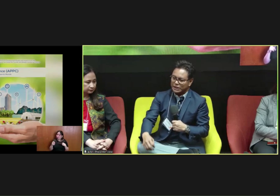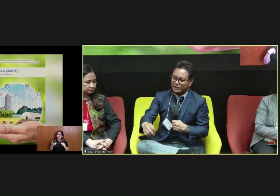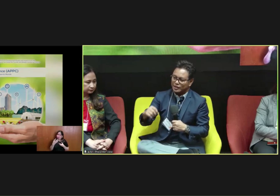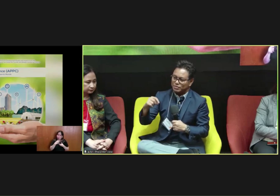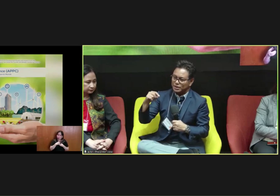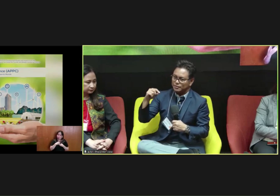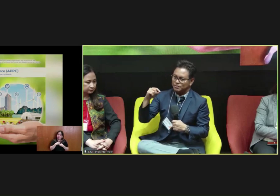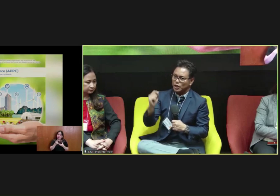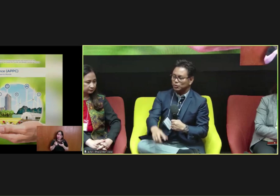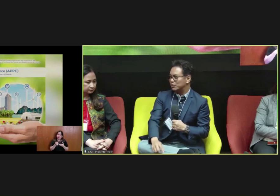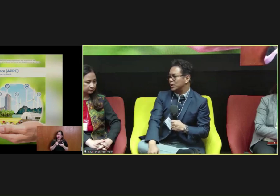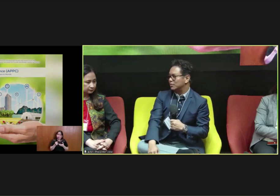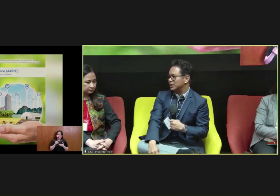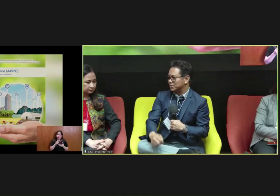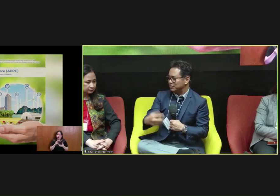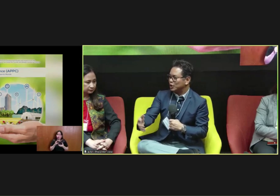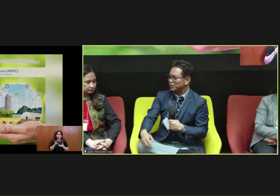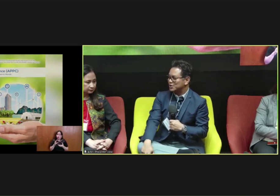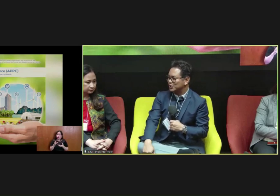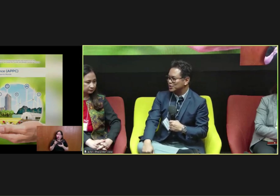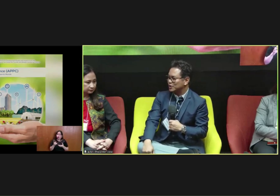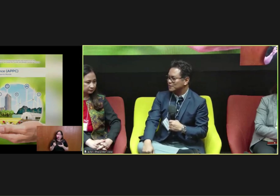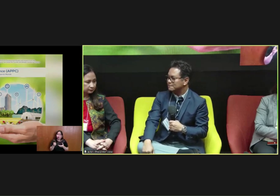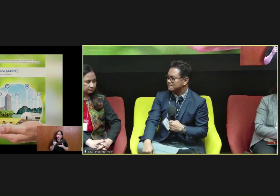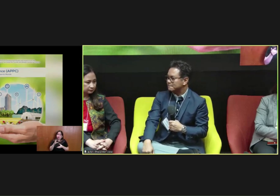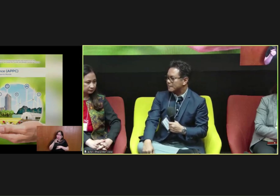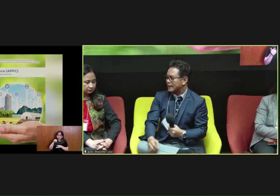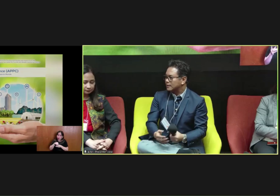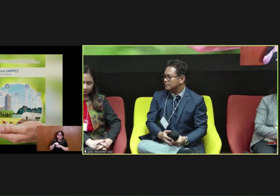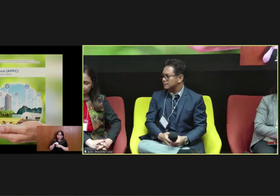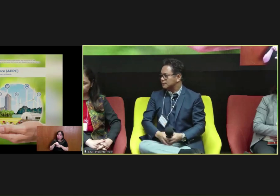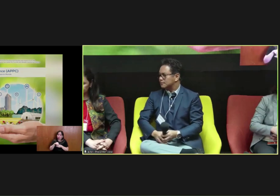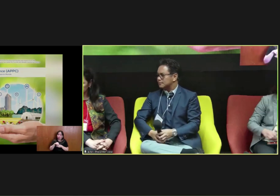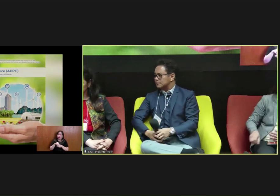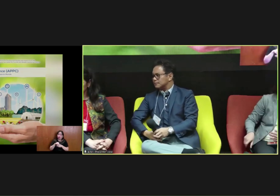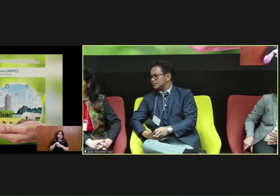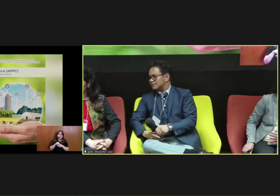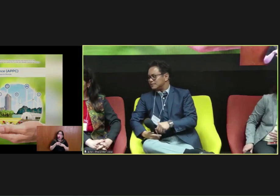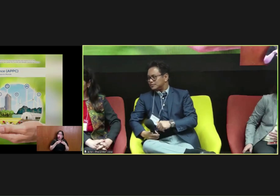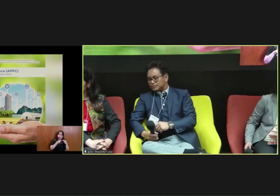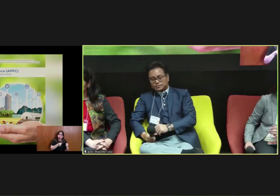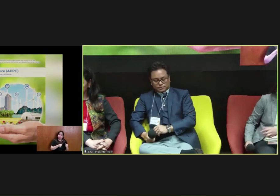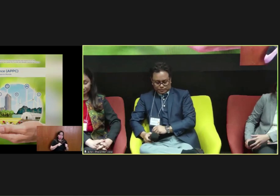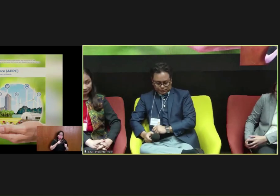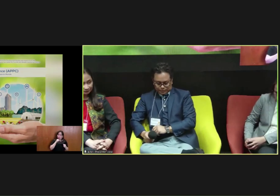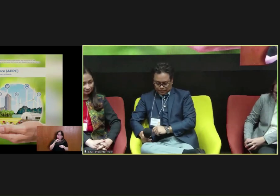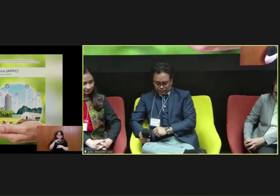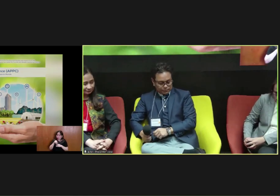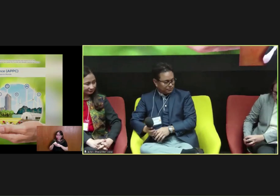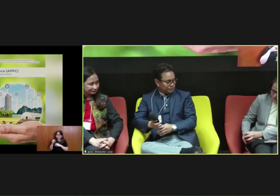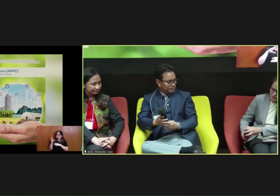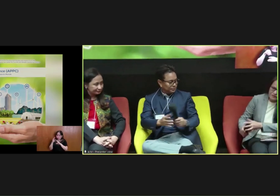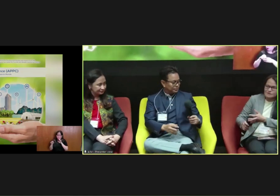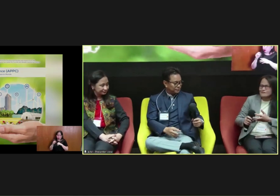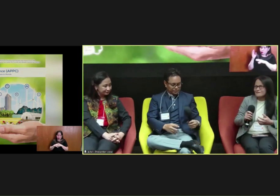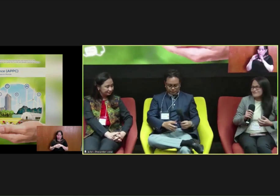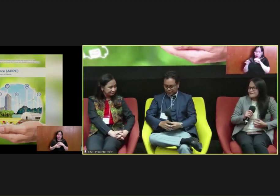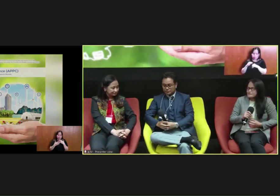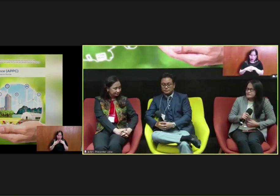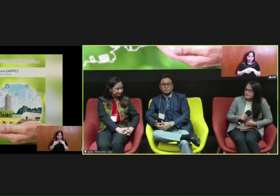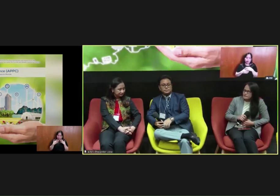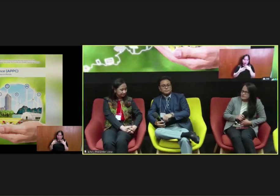when do you begin not being part of the problem, being part of the solution? All right, we'll leave it at that. BSP Deputy